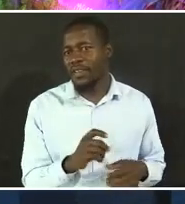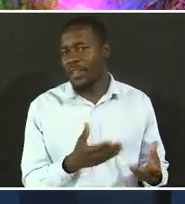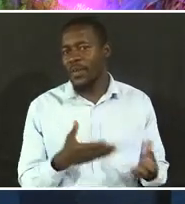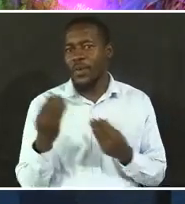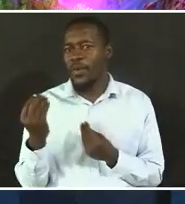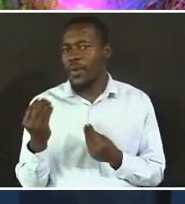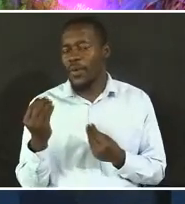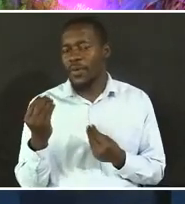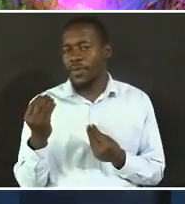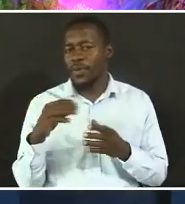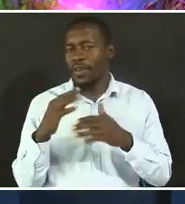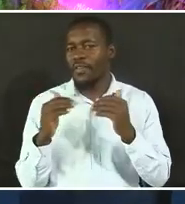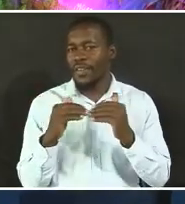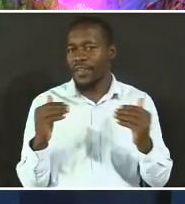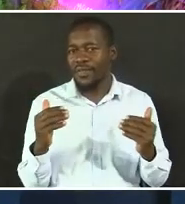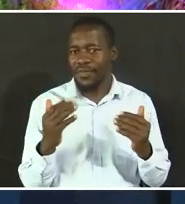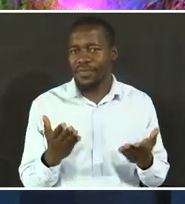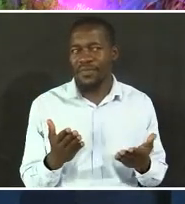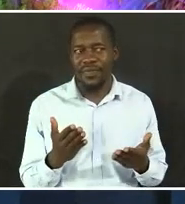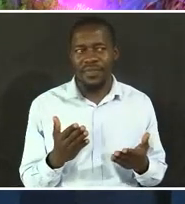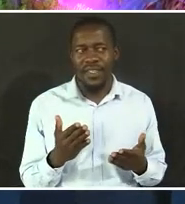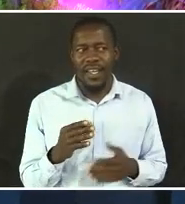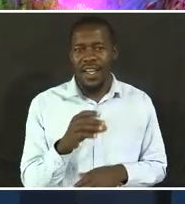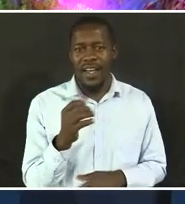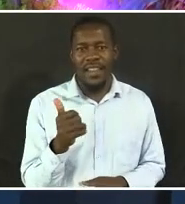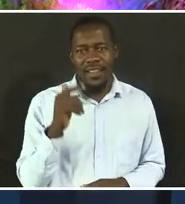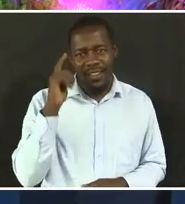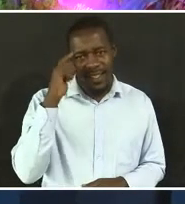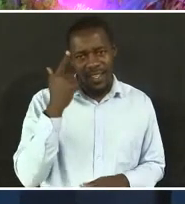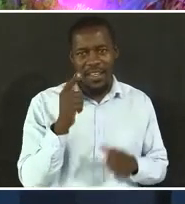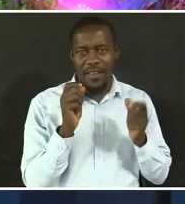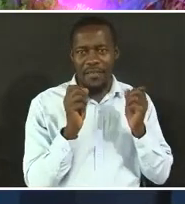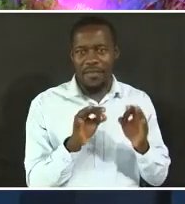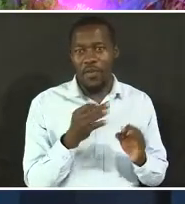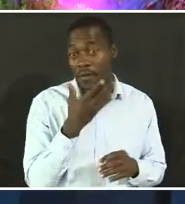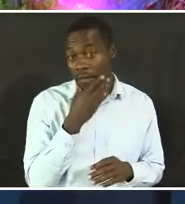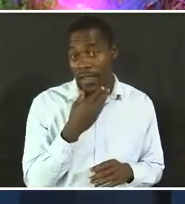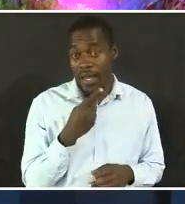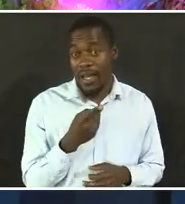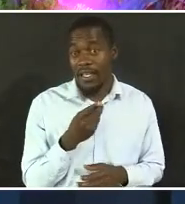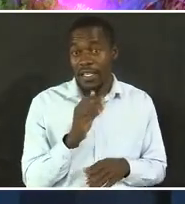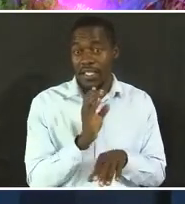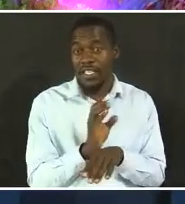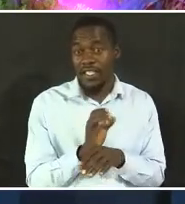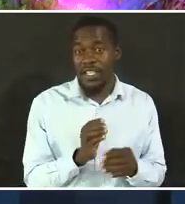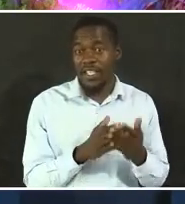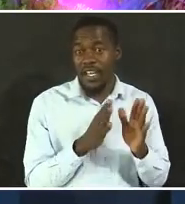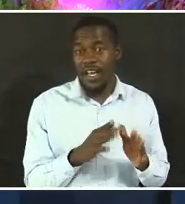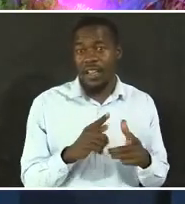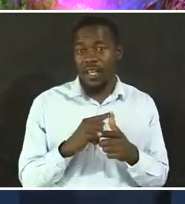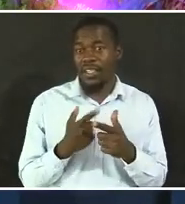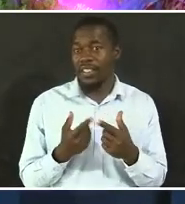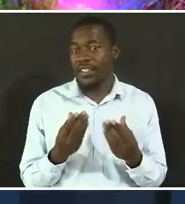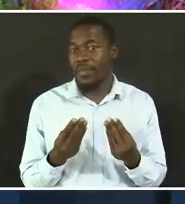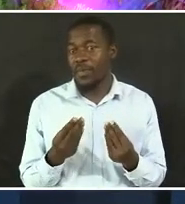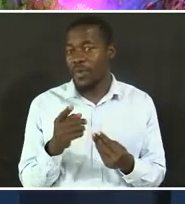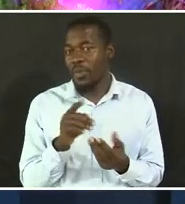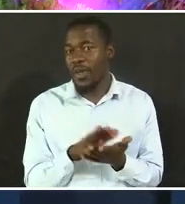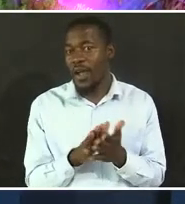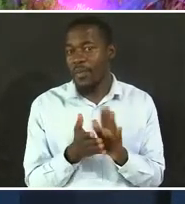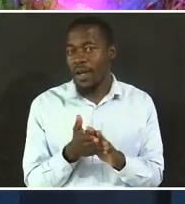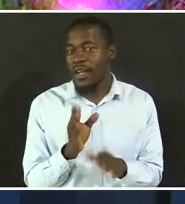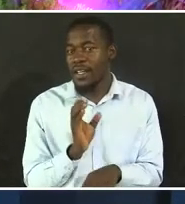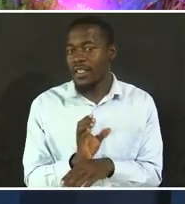of an elder, all of a sudden you have been born to be an elder. And don't think because you are an elder, all of a sudden you're going to